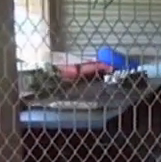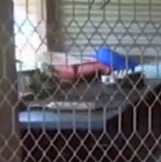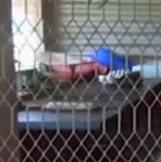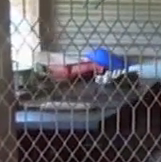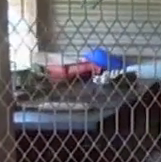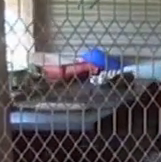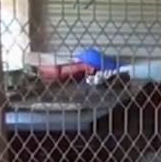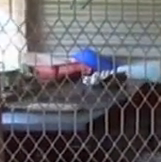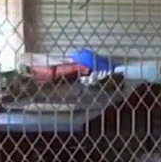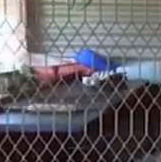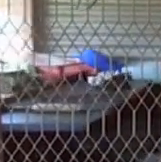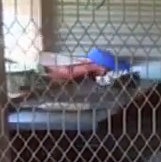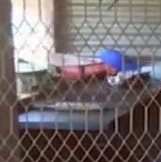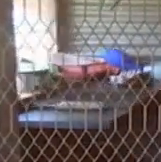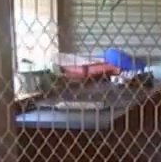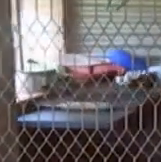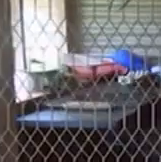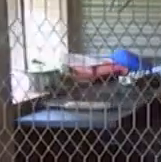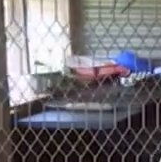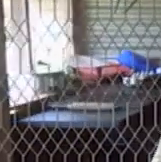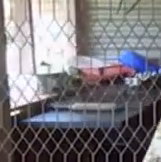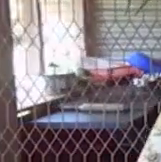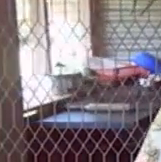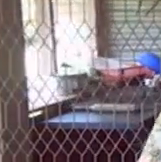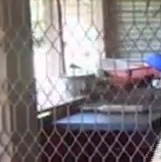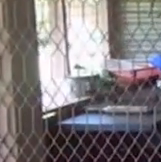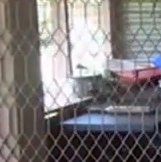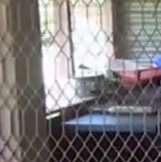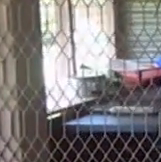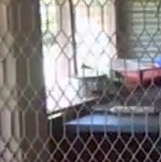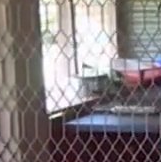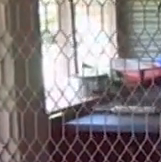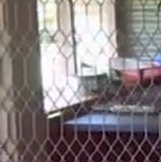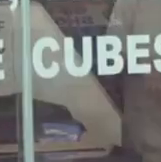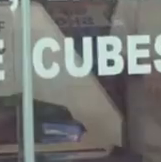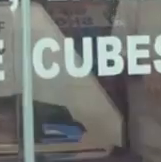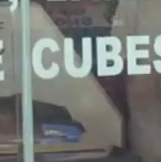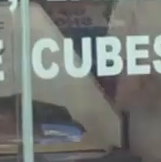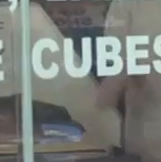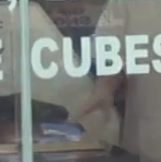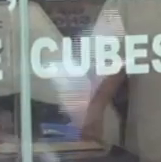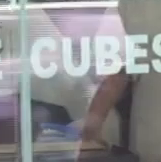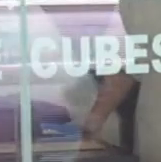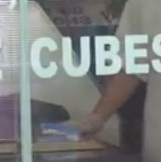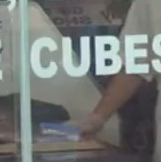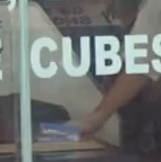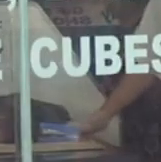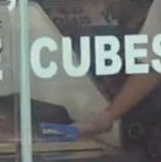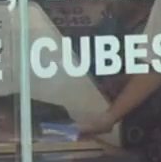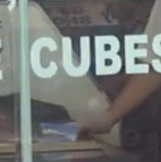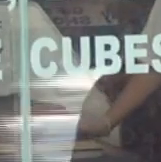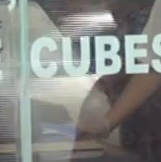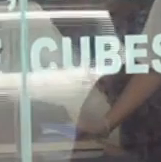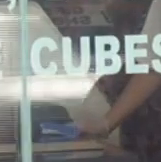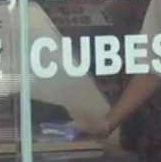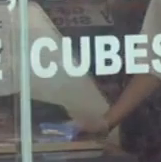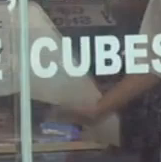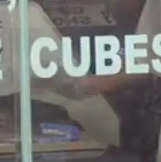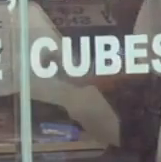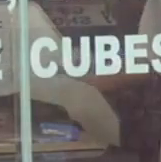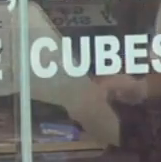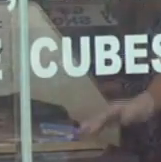FM ira kina serap kena putak vaka do matagreden Bula na hako derstia au wakiti ko